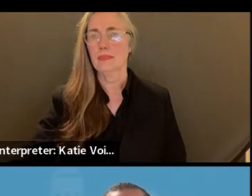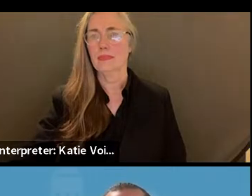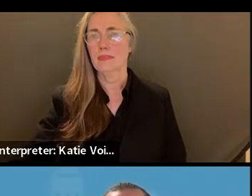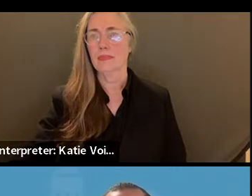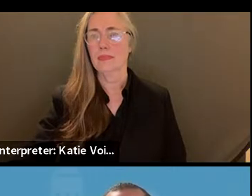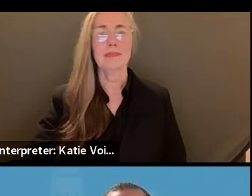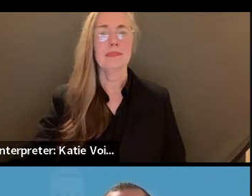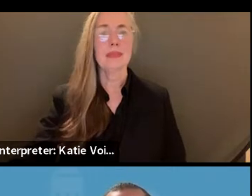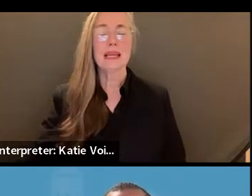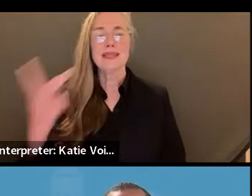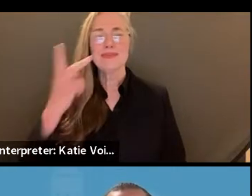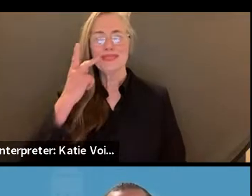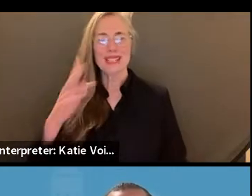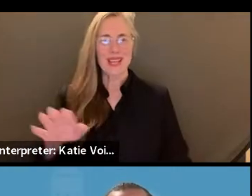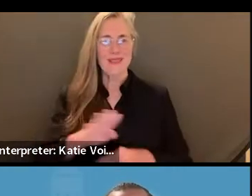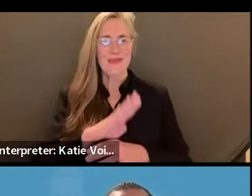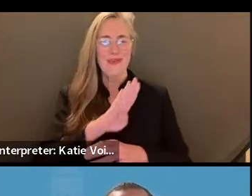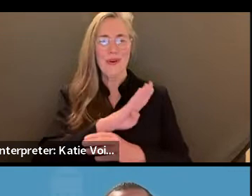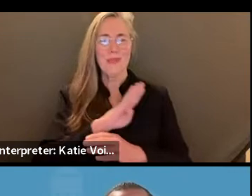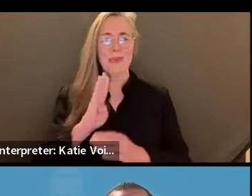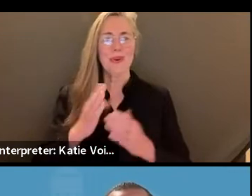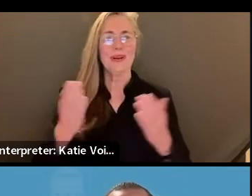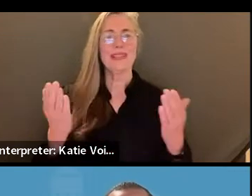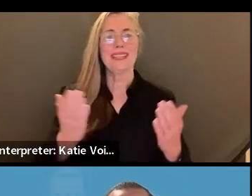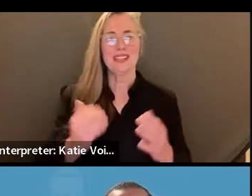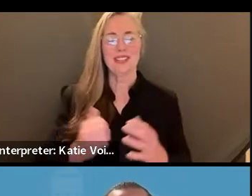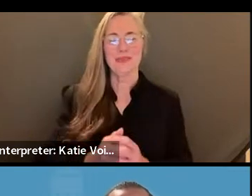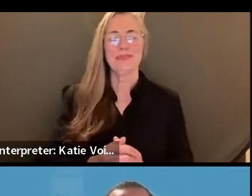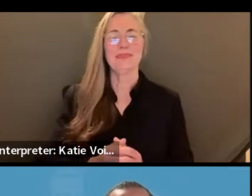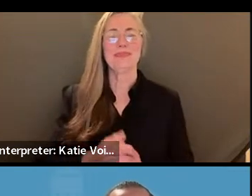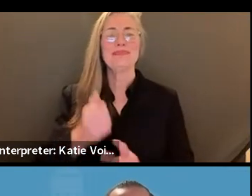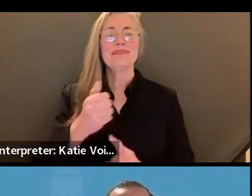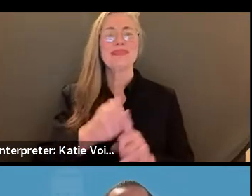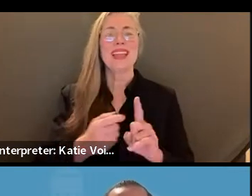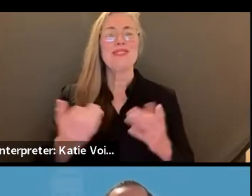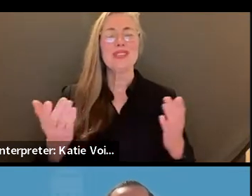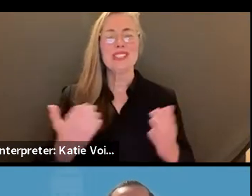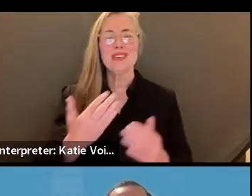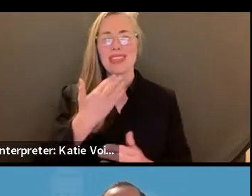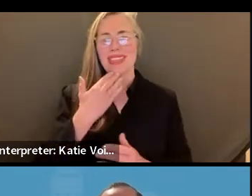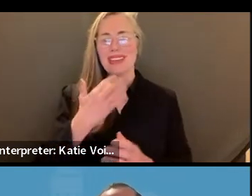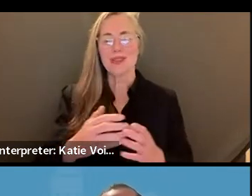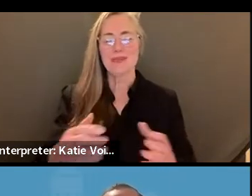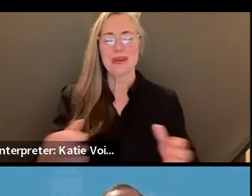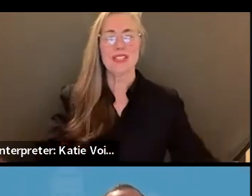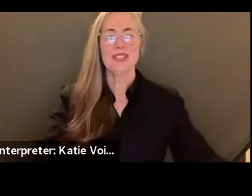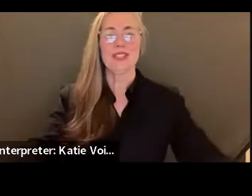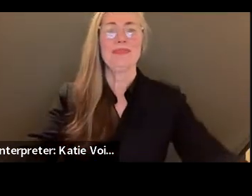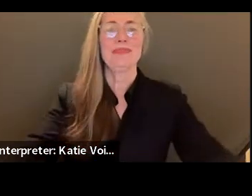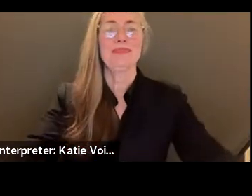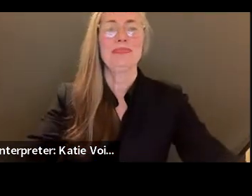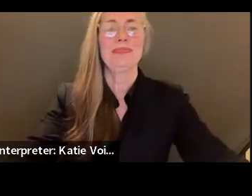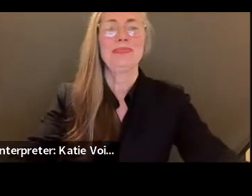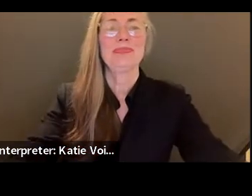And Dr. Maldonado is hanging back in. Okay. So everyone's here. Thank you so much. Hope you had a quick